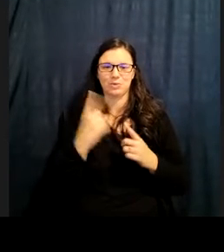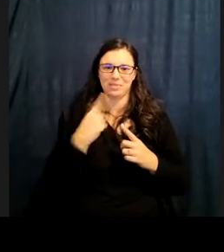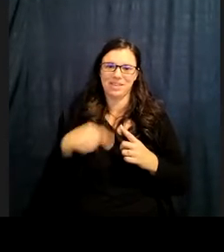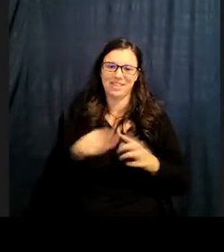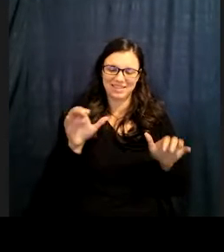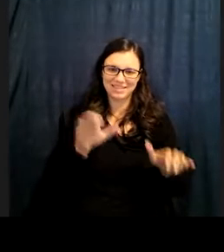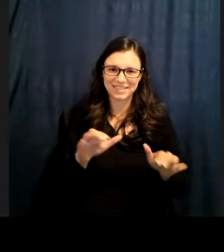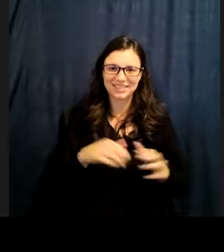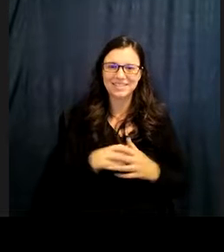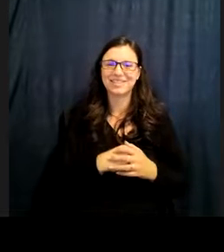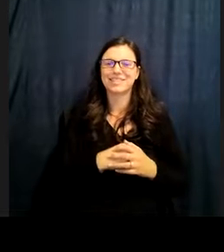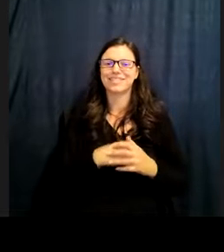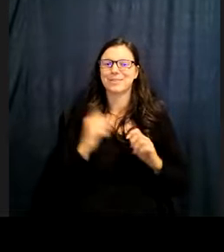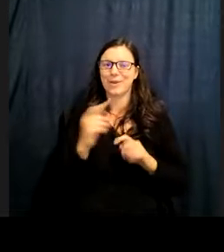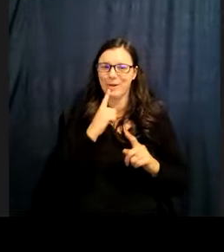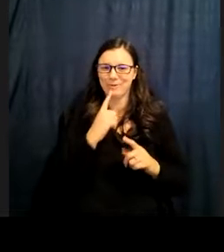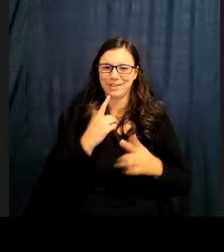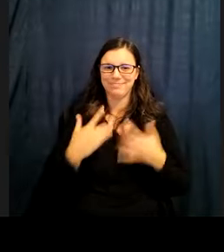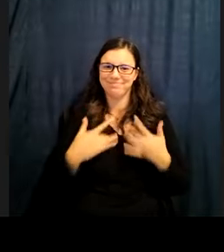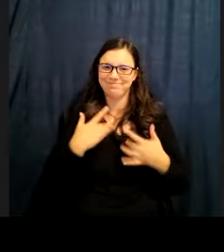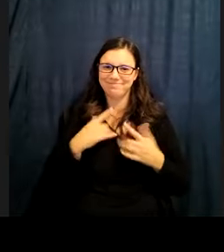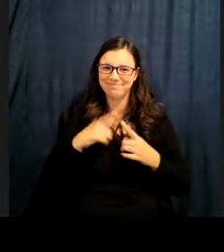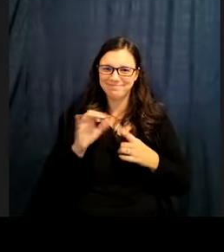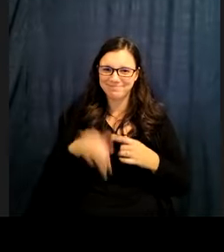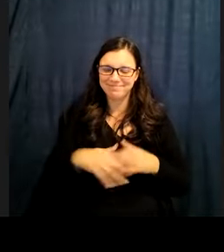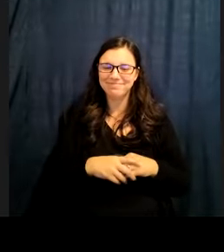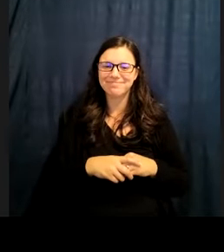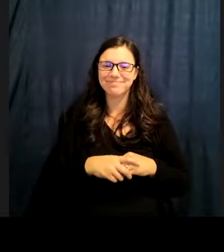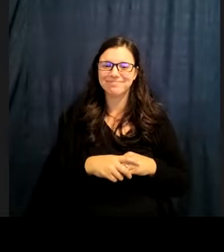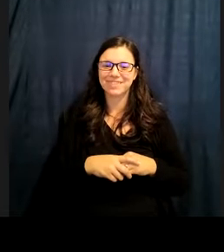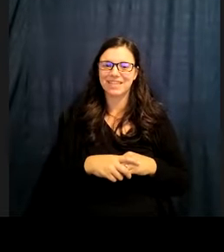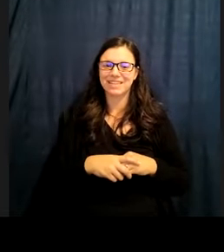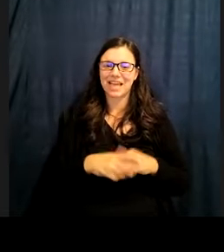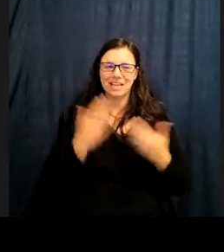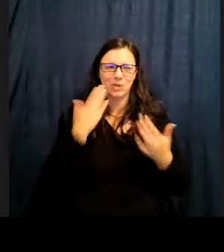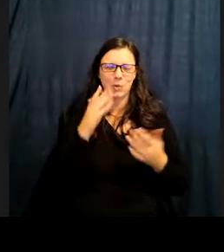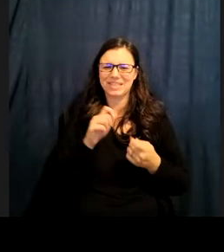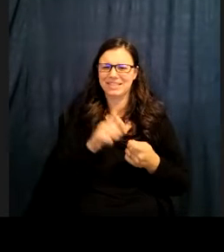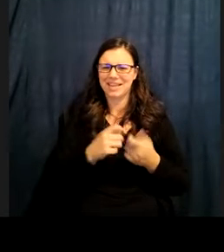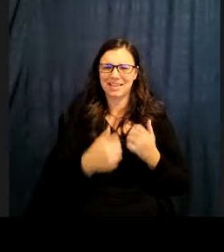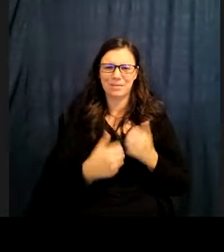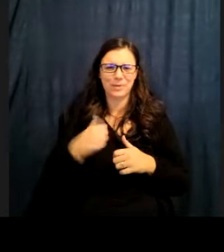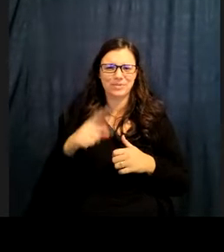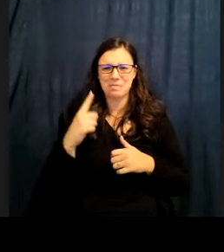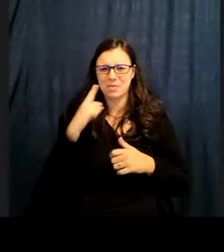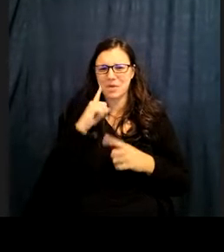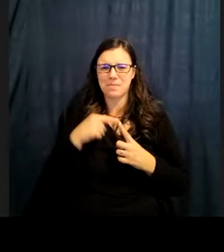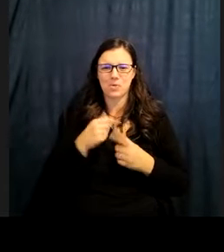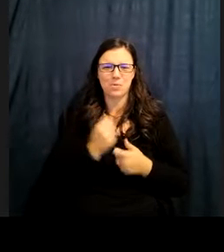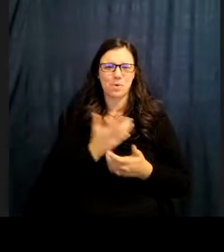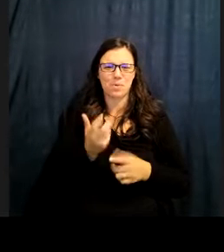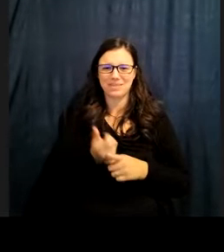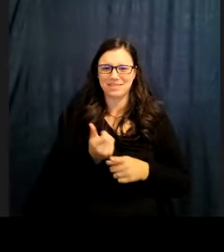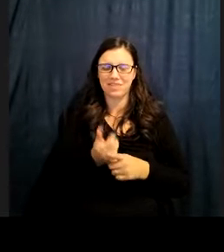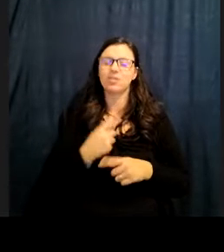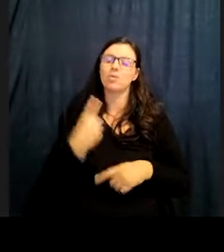did. So they were all pretty tickled about it. Don't know exactly what most of them would have thought of the poems. One